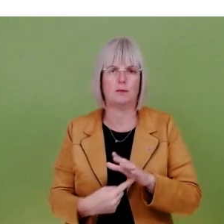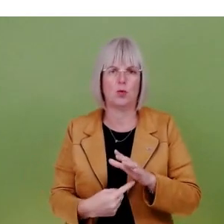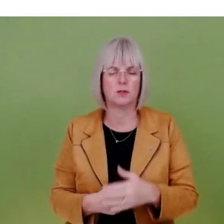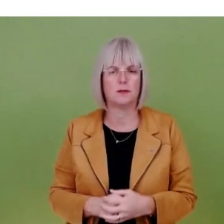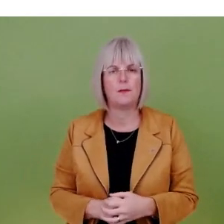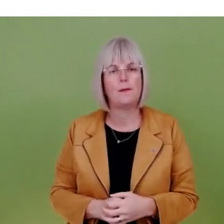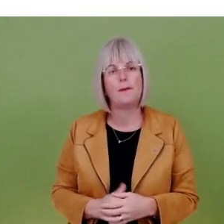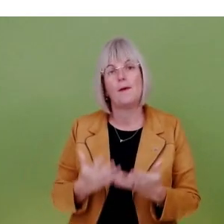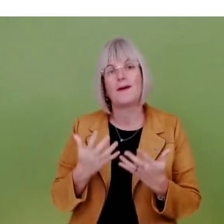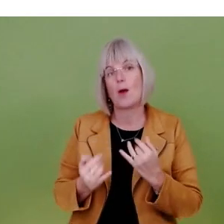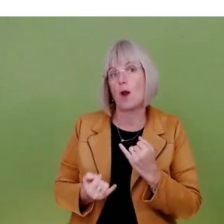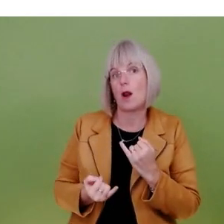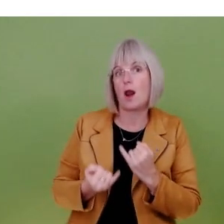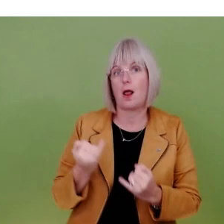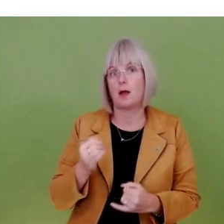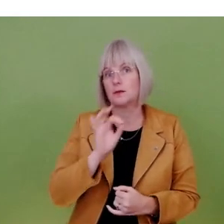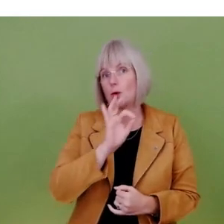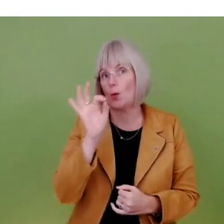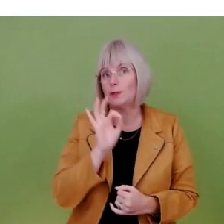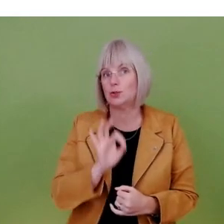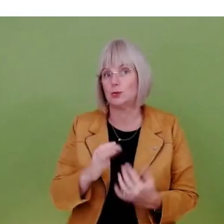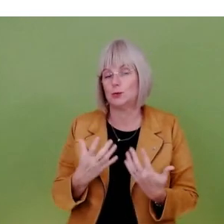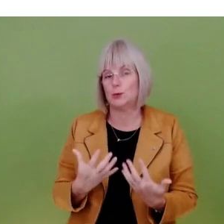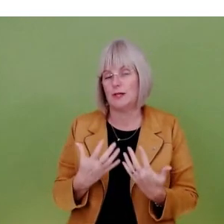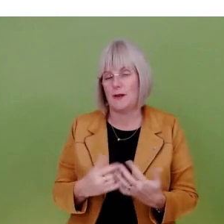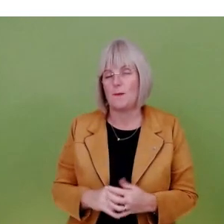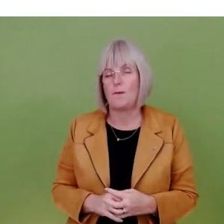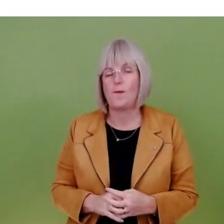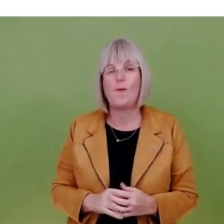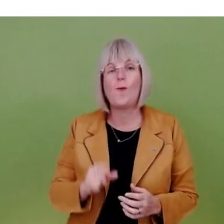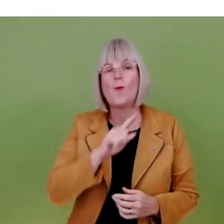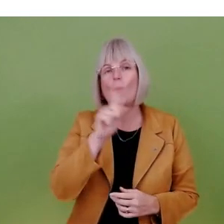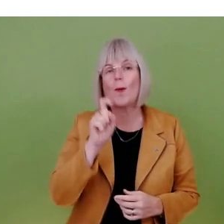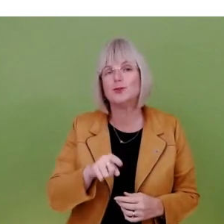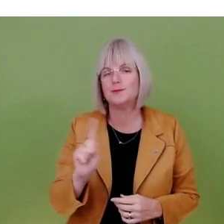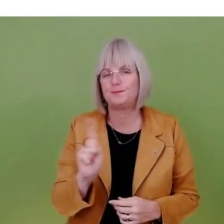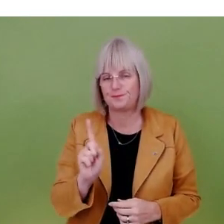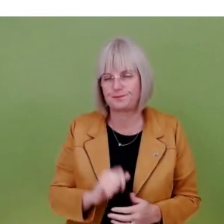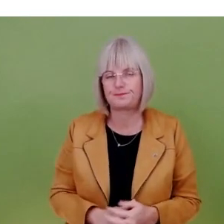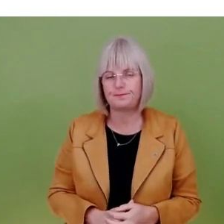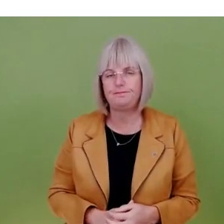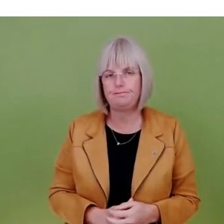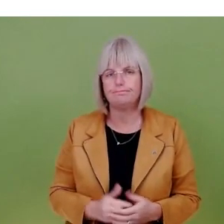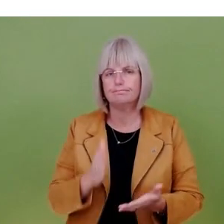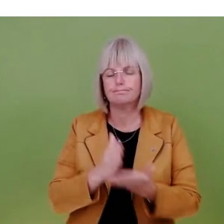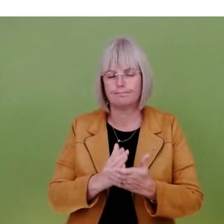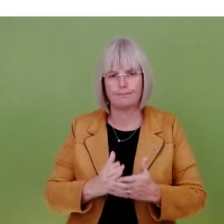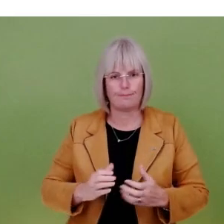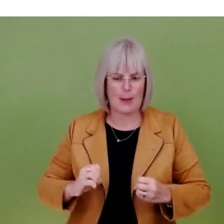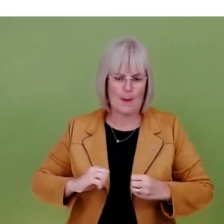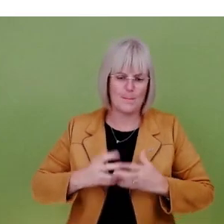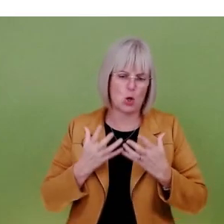of today. And the question is, I'm sure burnout can prevent people from engaging